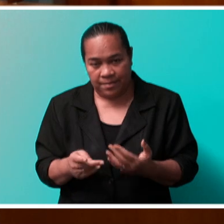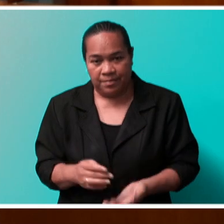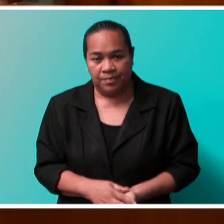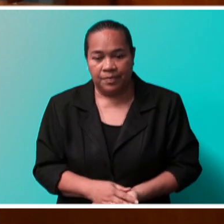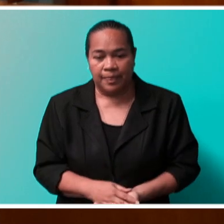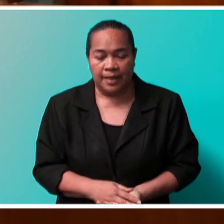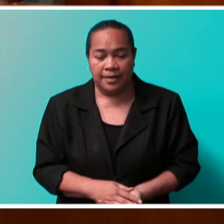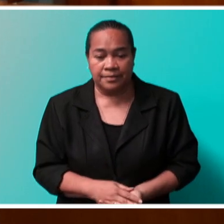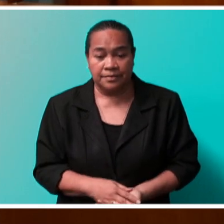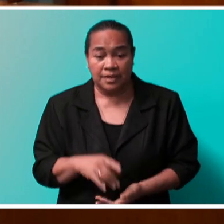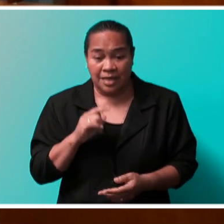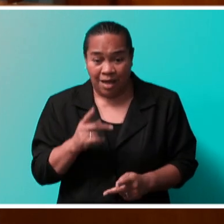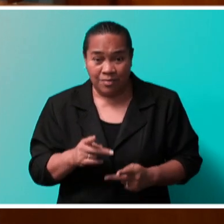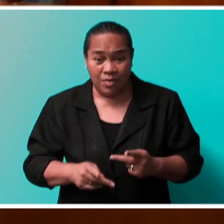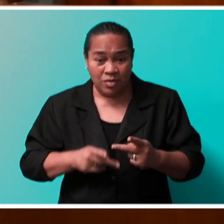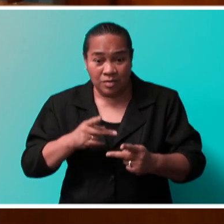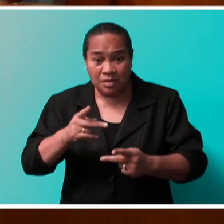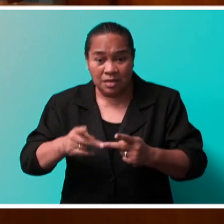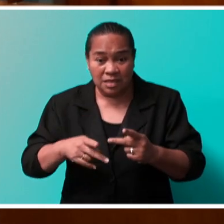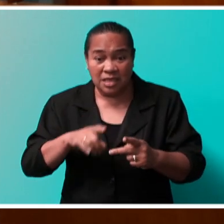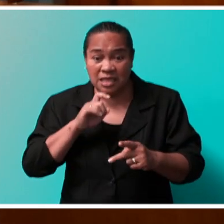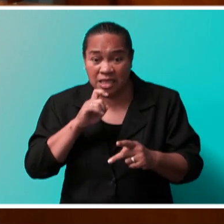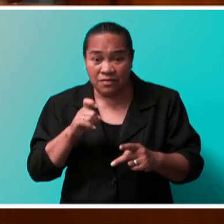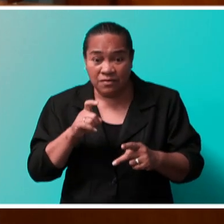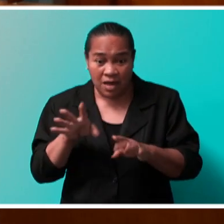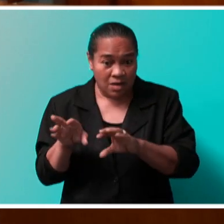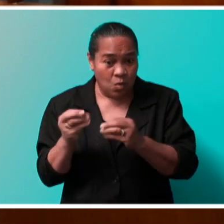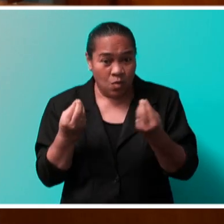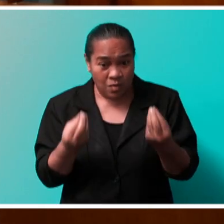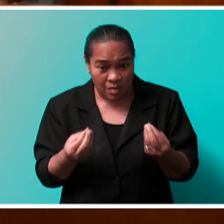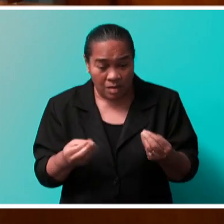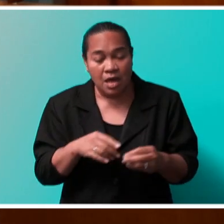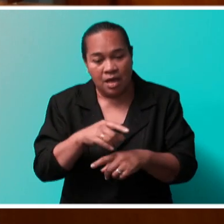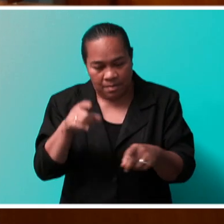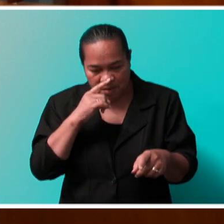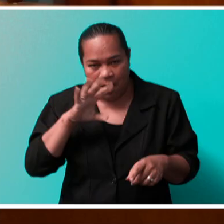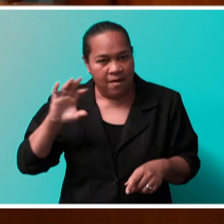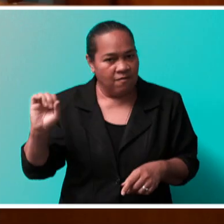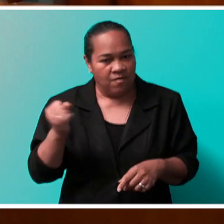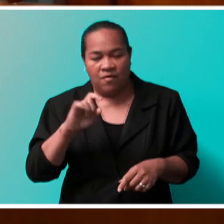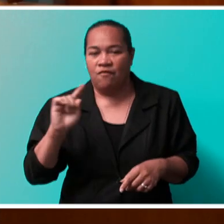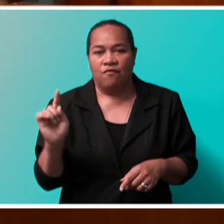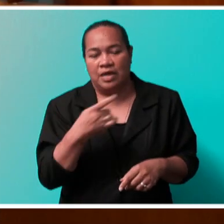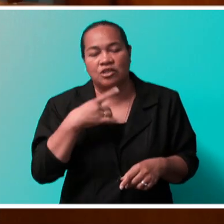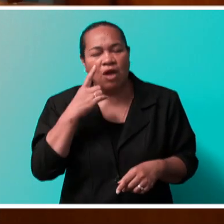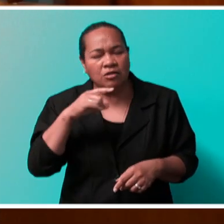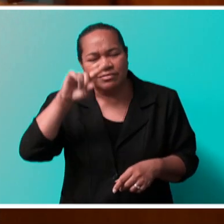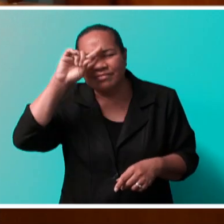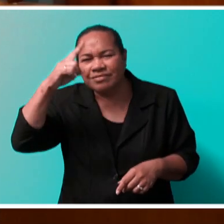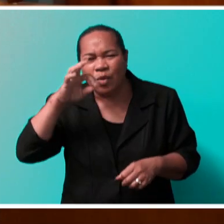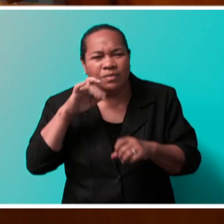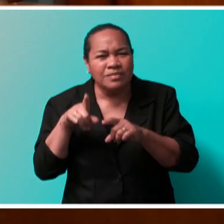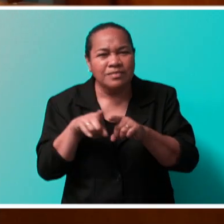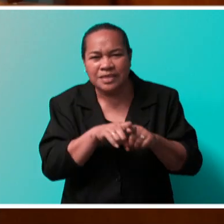If this process is to mean anything, the people must first understand it. They must